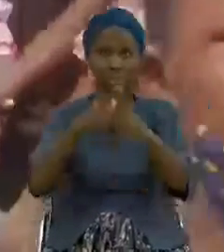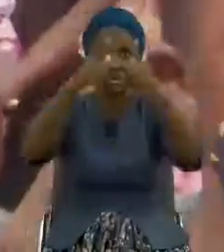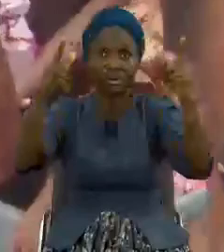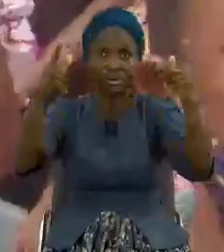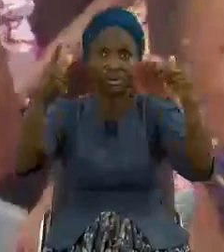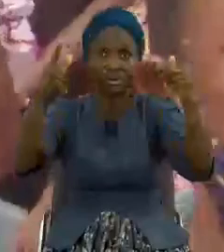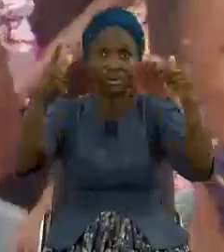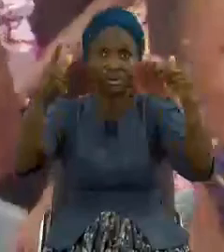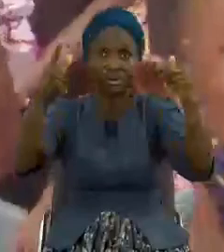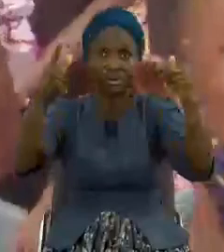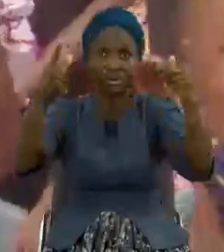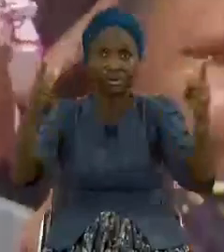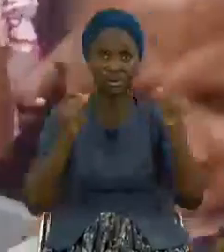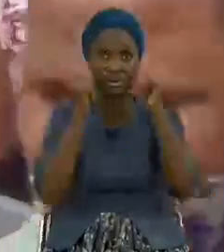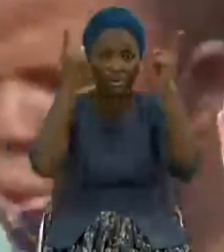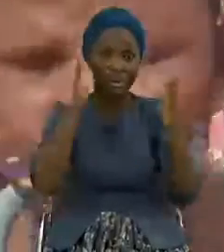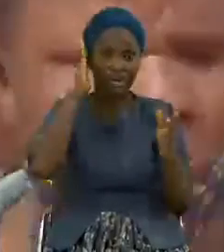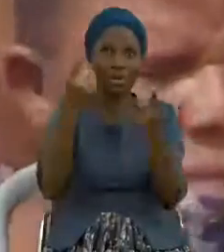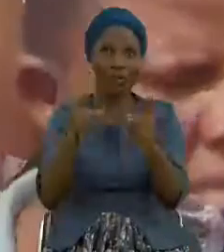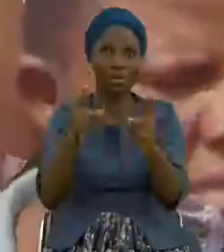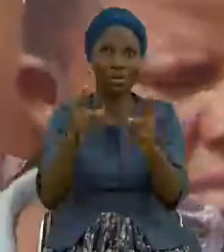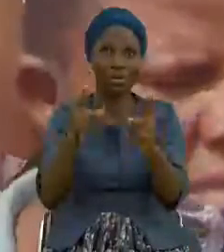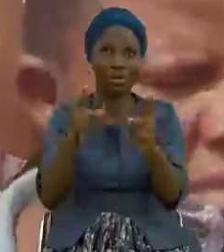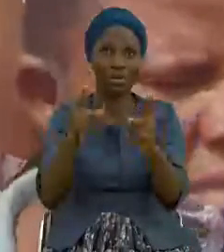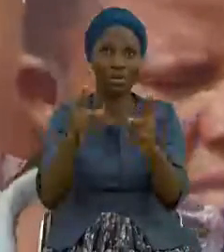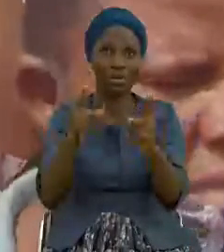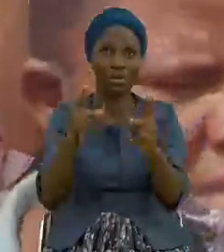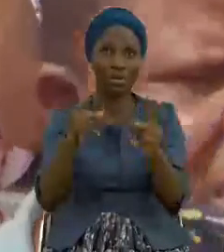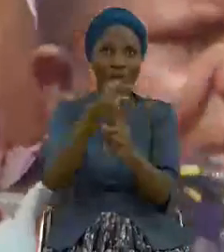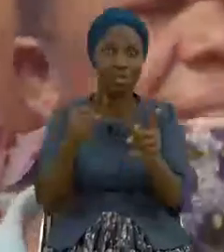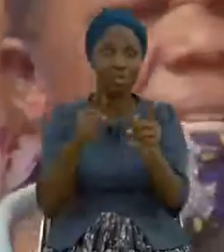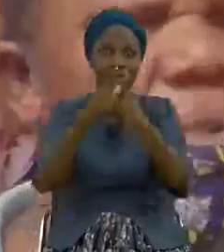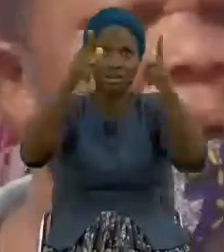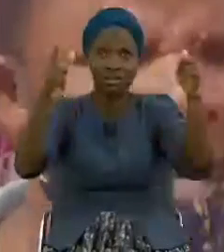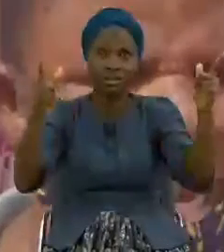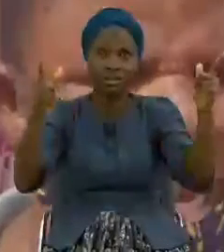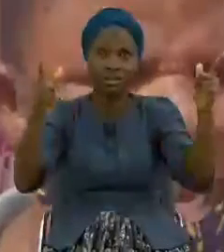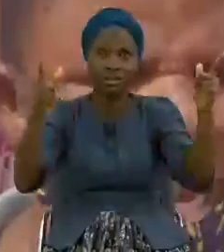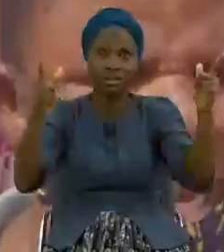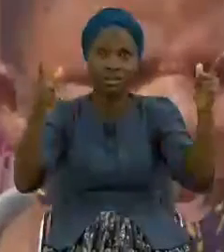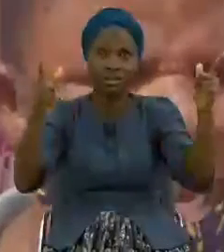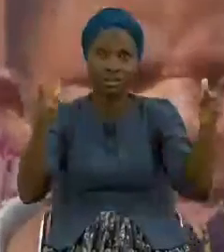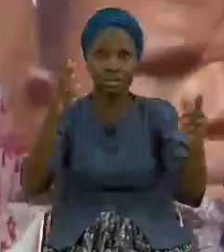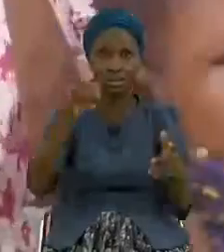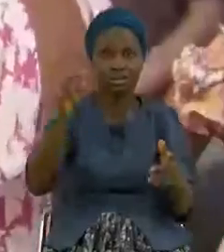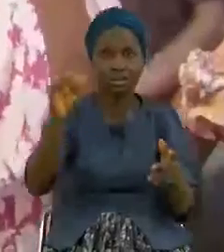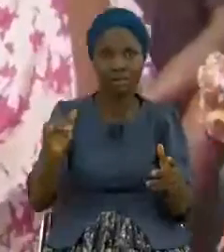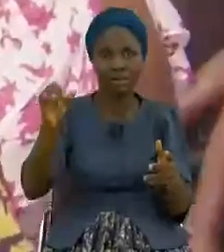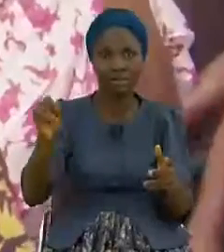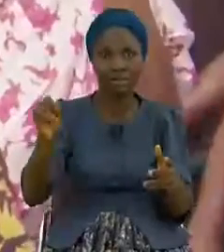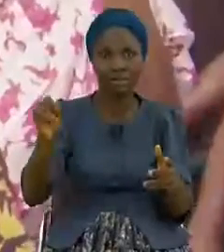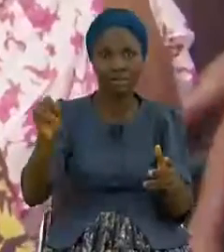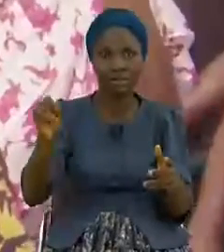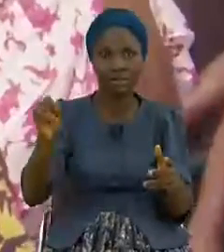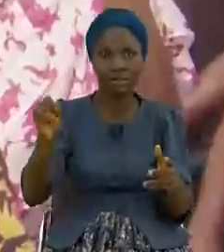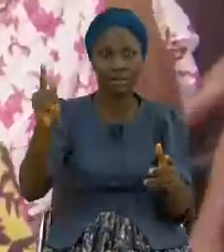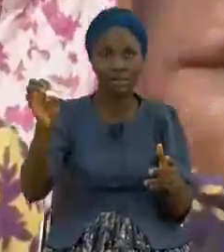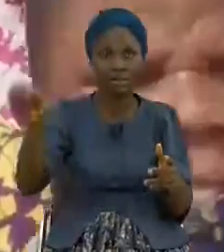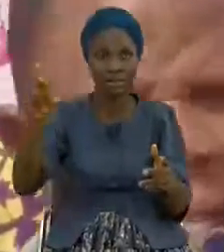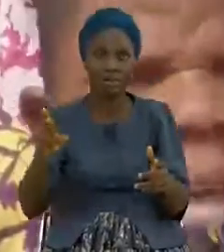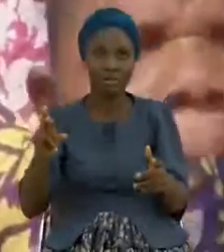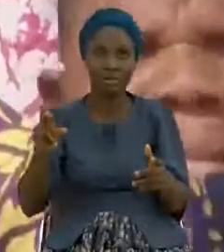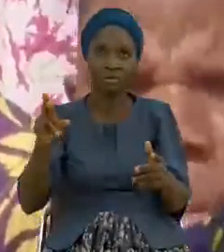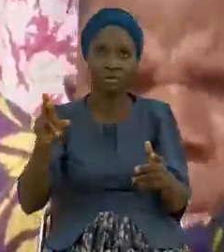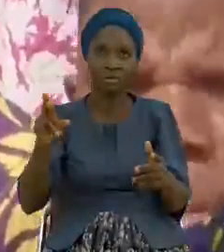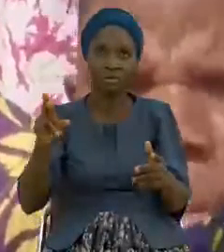I show unto you a mystery. We shall not all sleep, but we shall all be changed in a